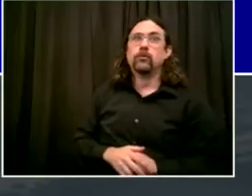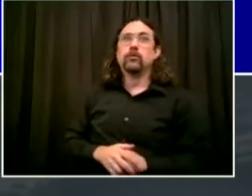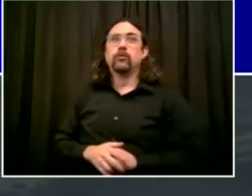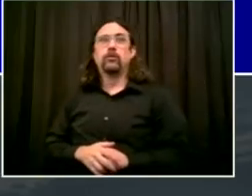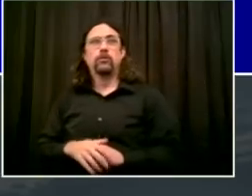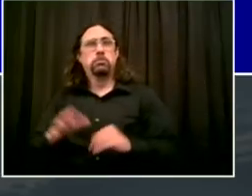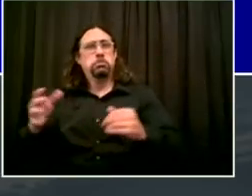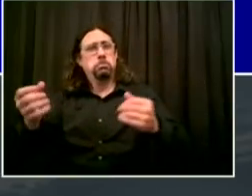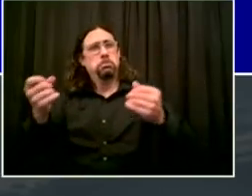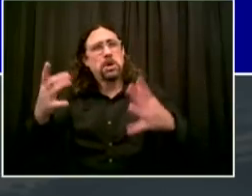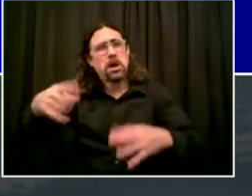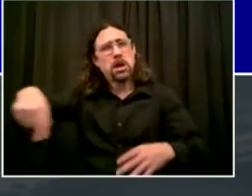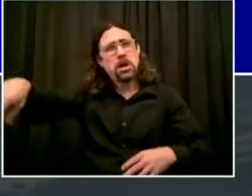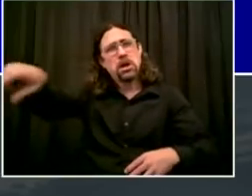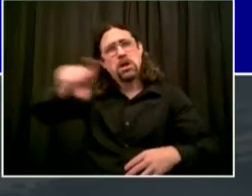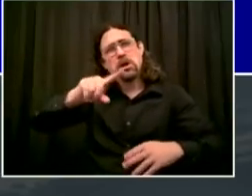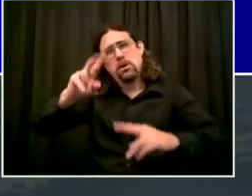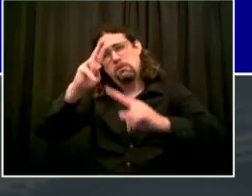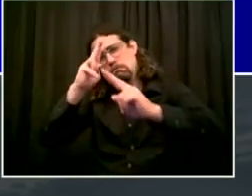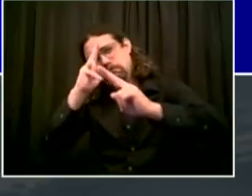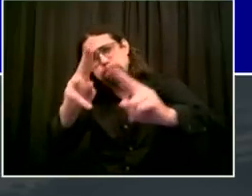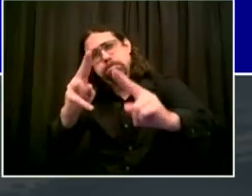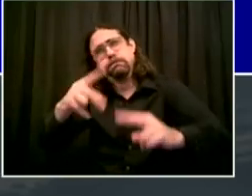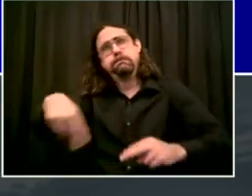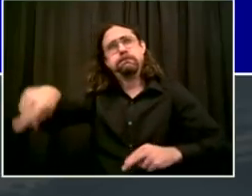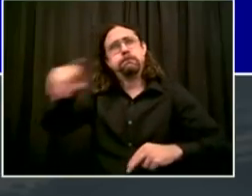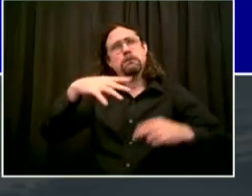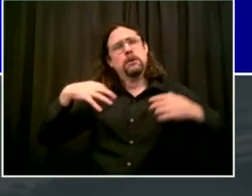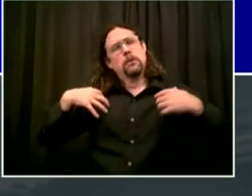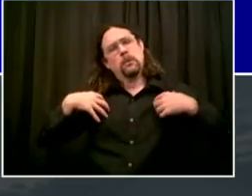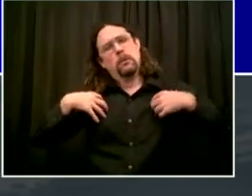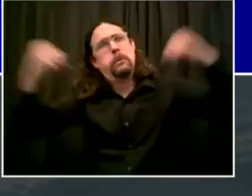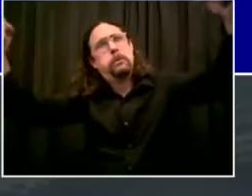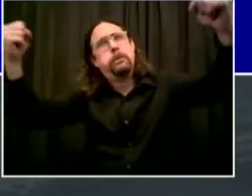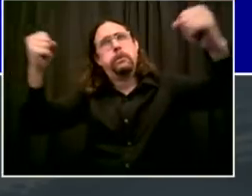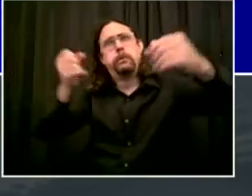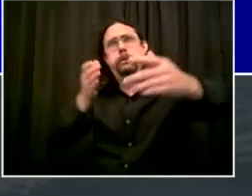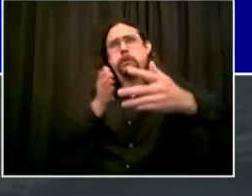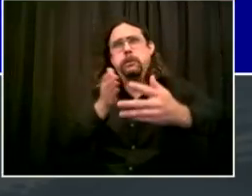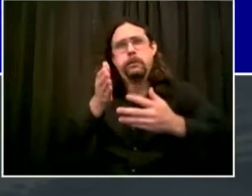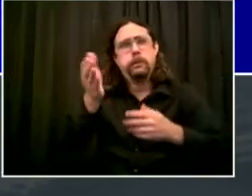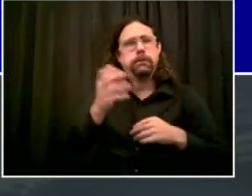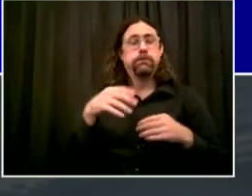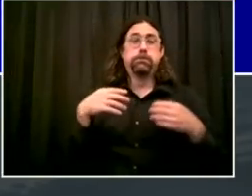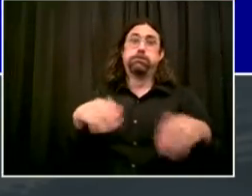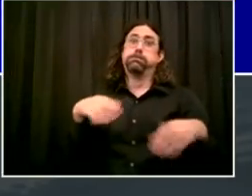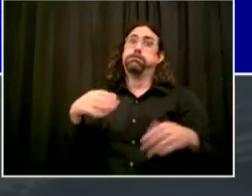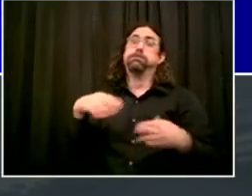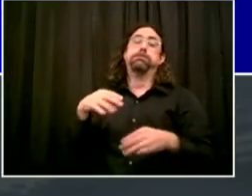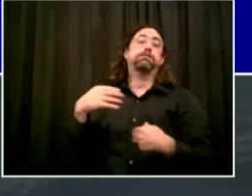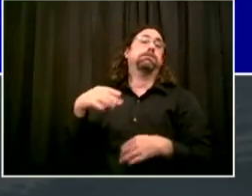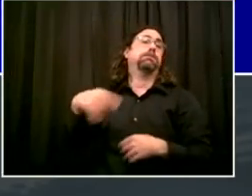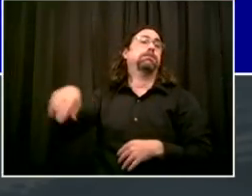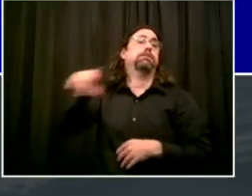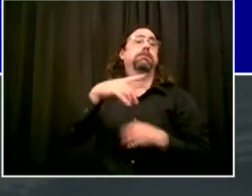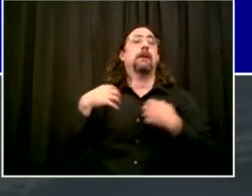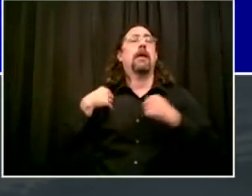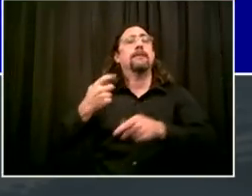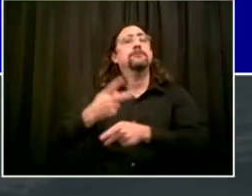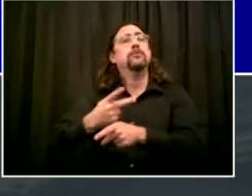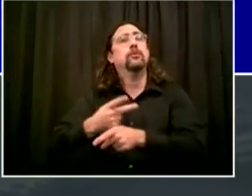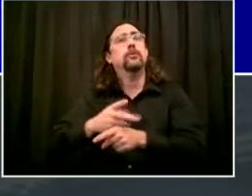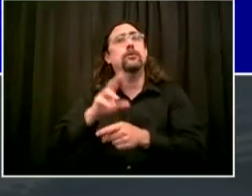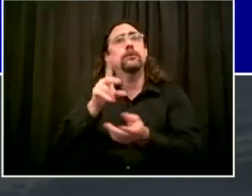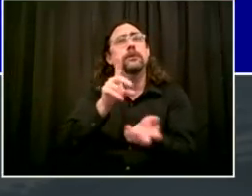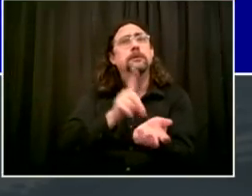what our healthcare heroes did. But remember all the people who continue to do that work and continue to fight back the disease and take care of their